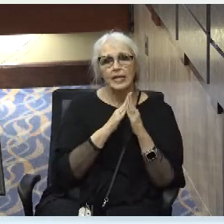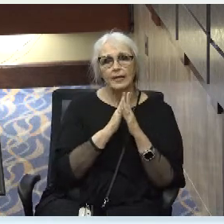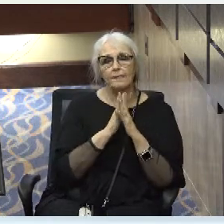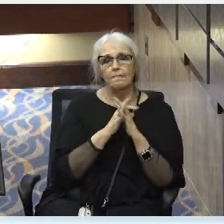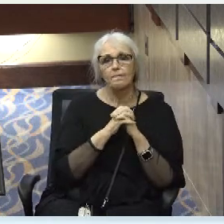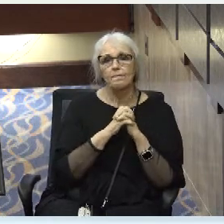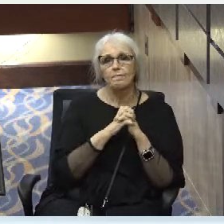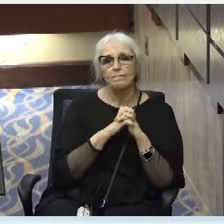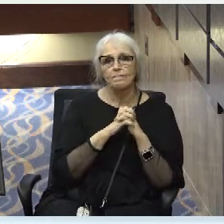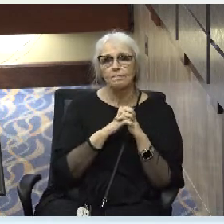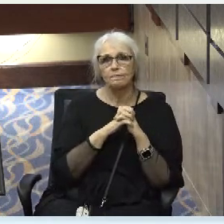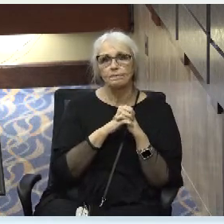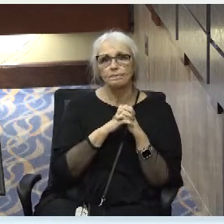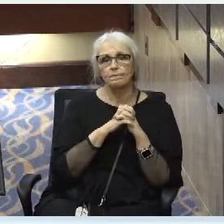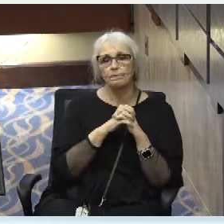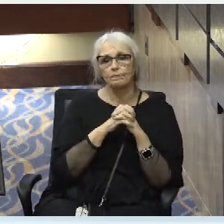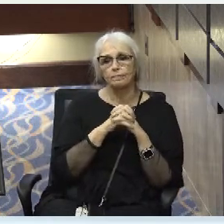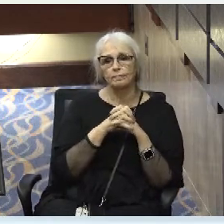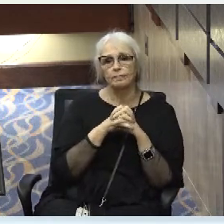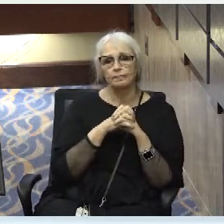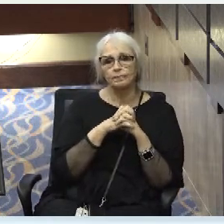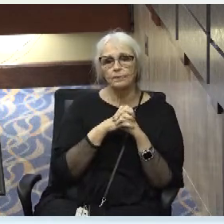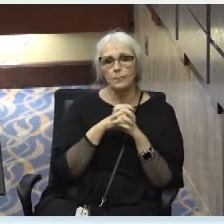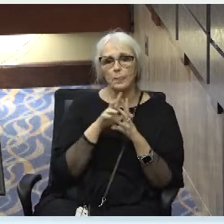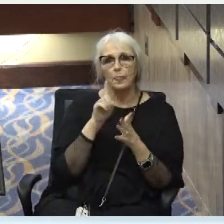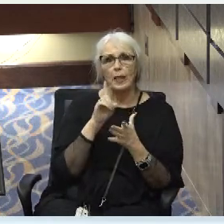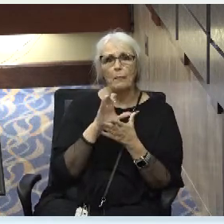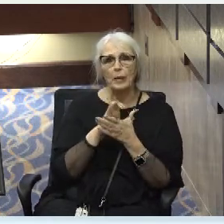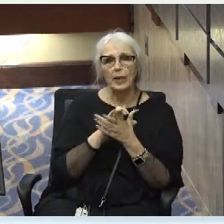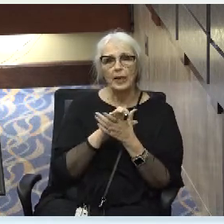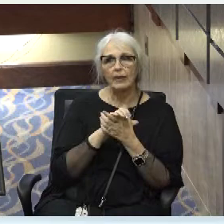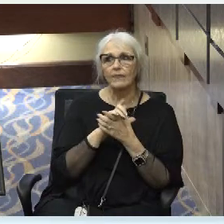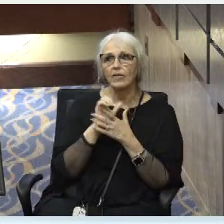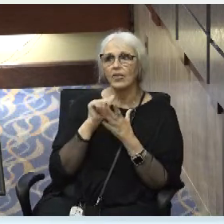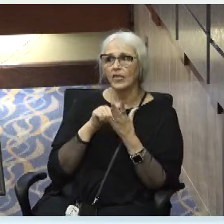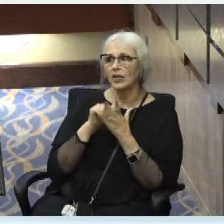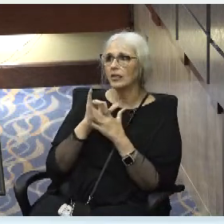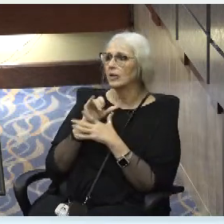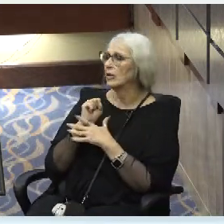website available in Spanish as well? I believe it is.